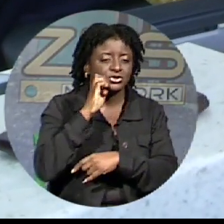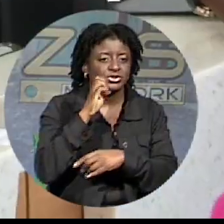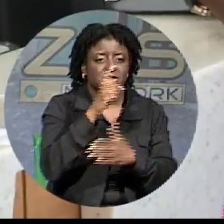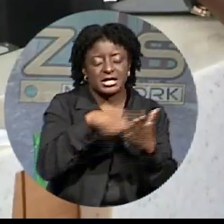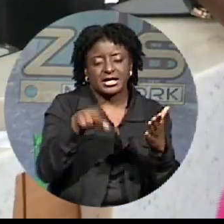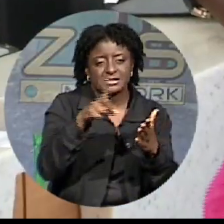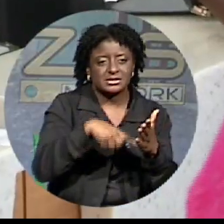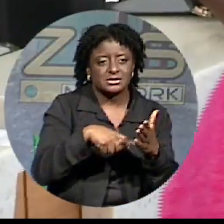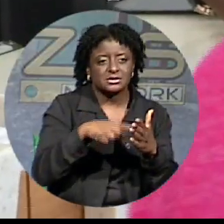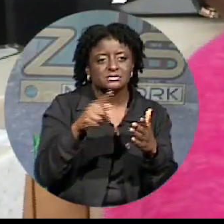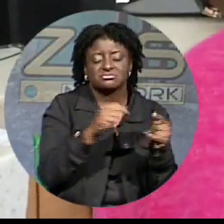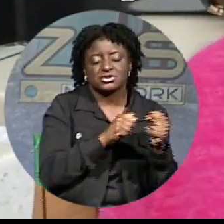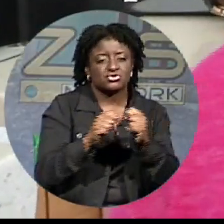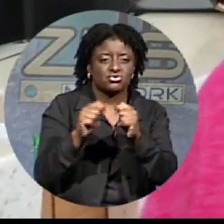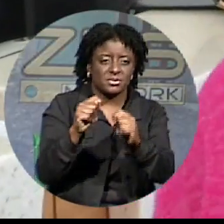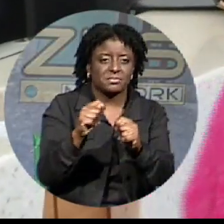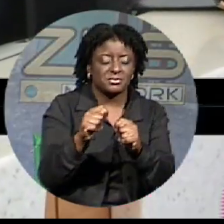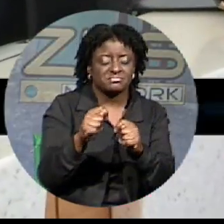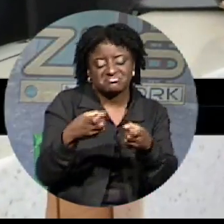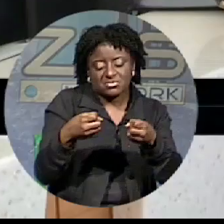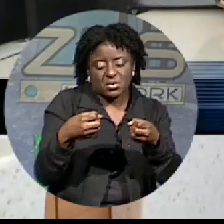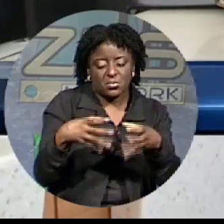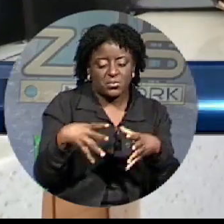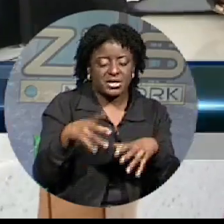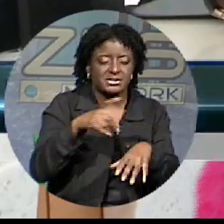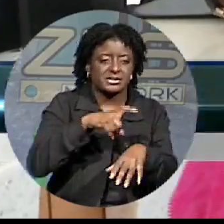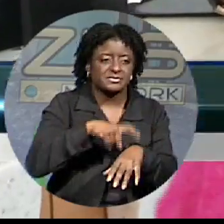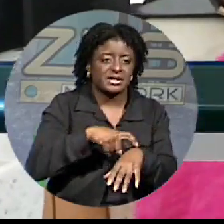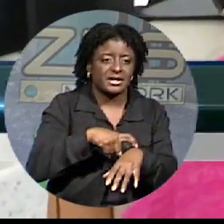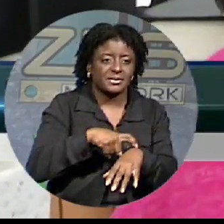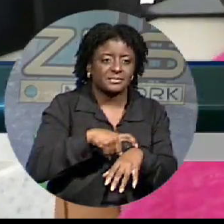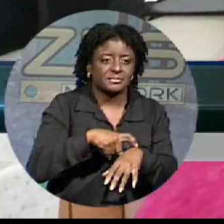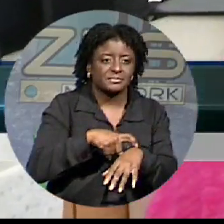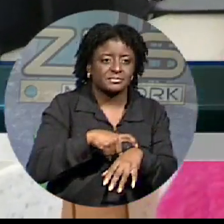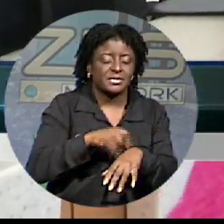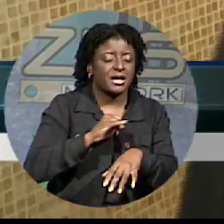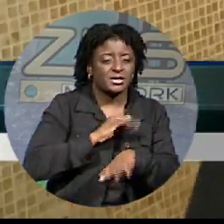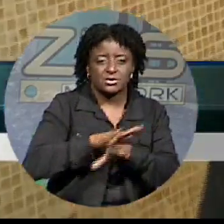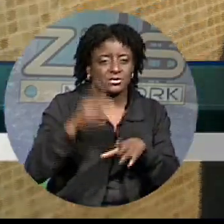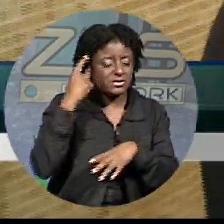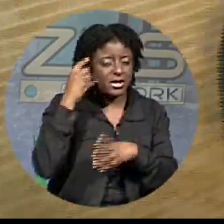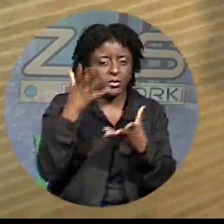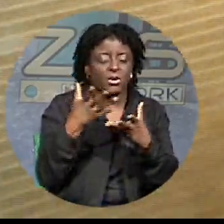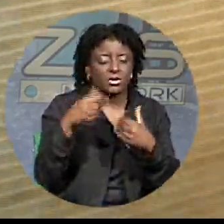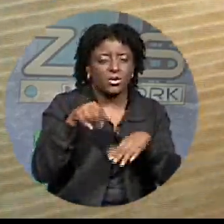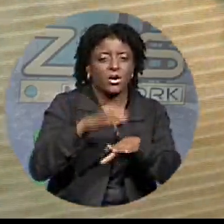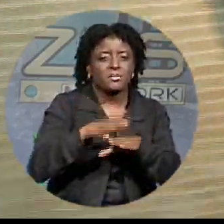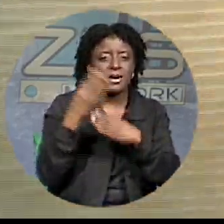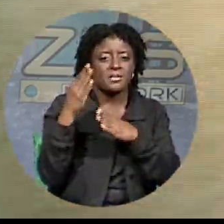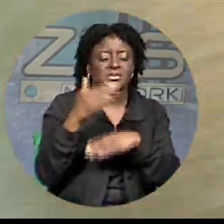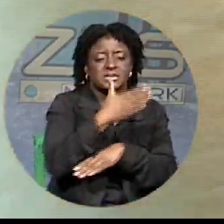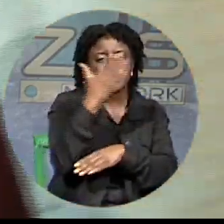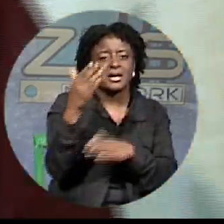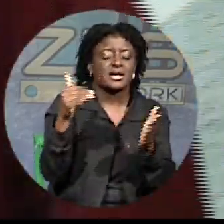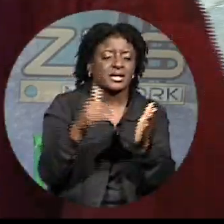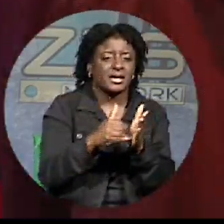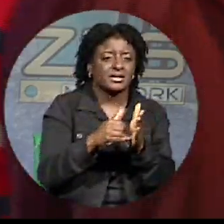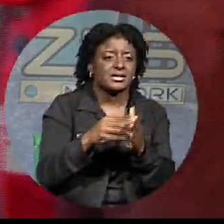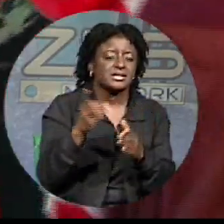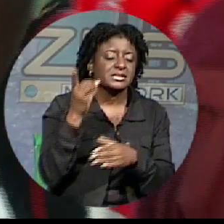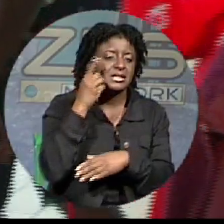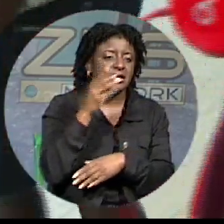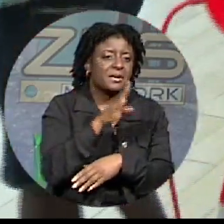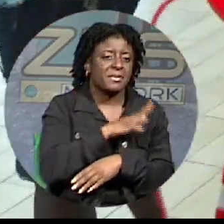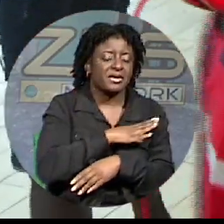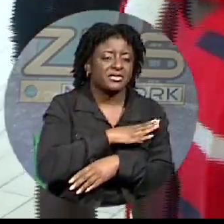trip. Oh, it was a waste of time. I don't know. I don't think I'm going to fly Bahamas Air again. Danica Bethel, who finally returned to Nassau